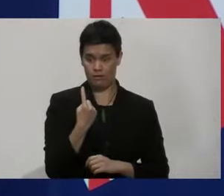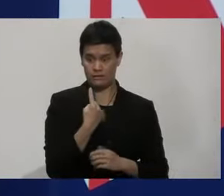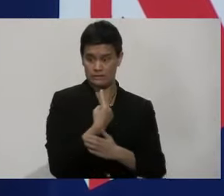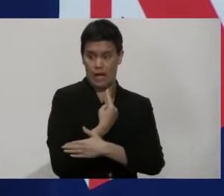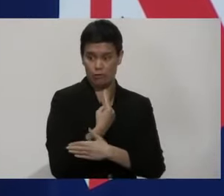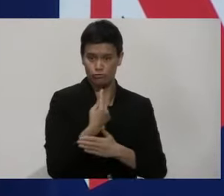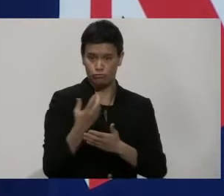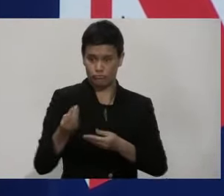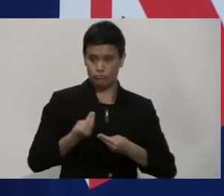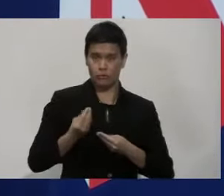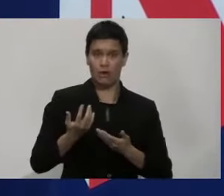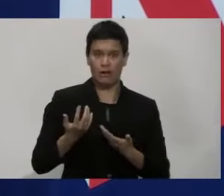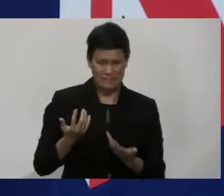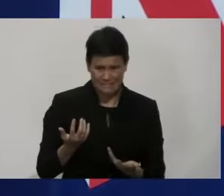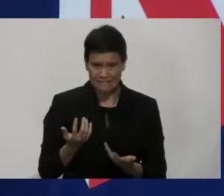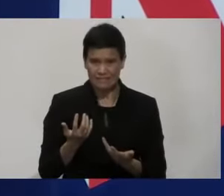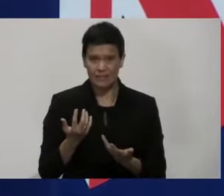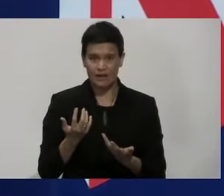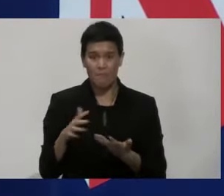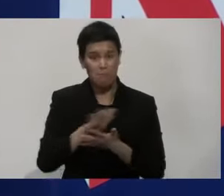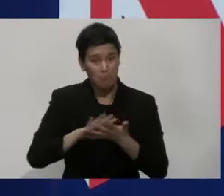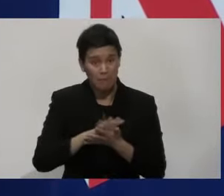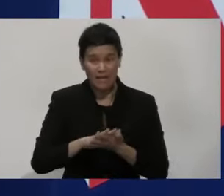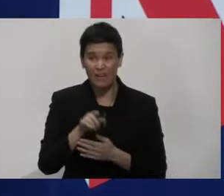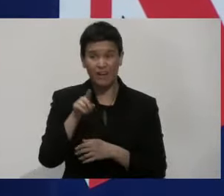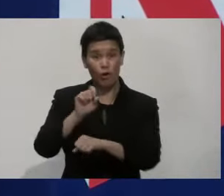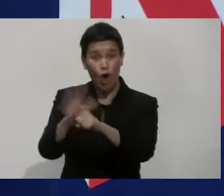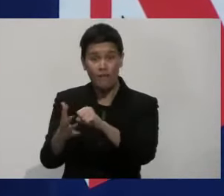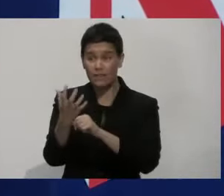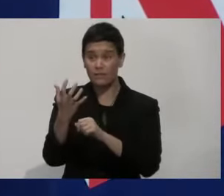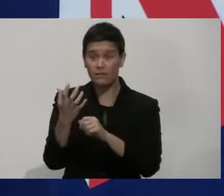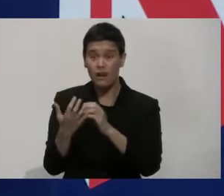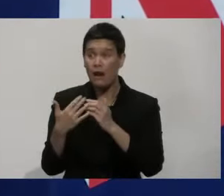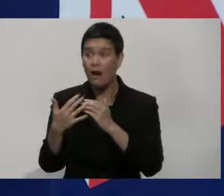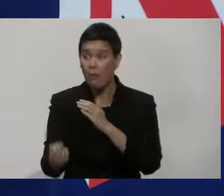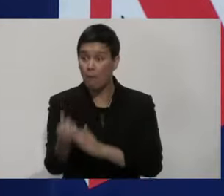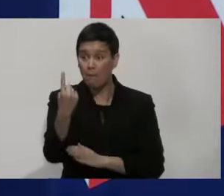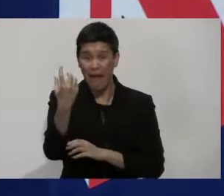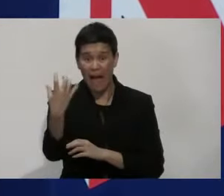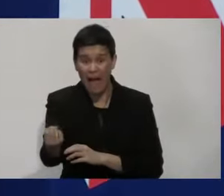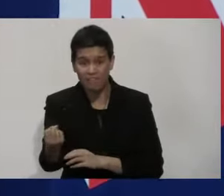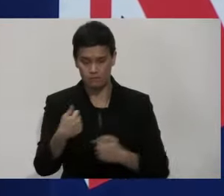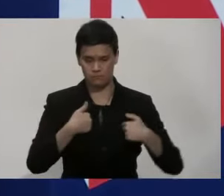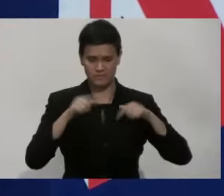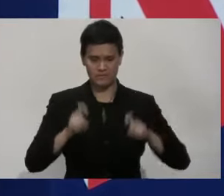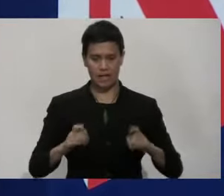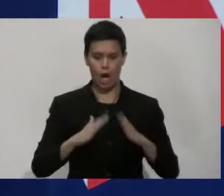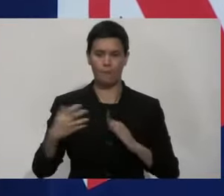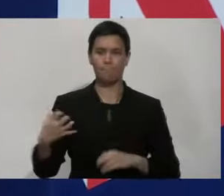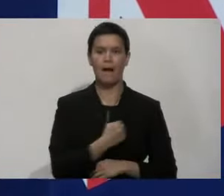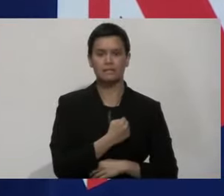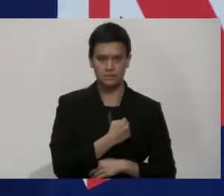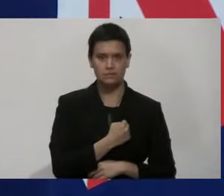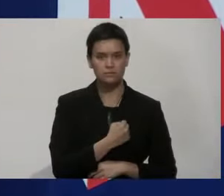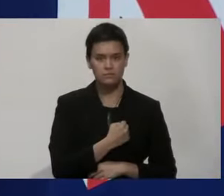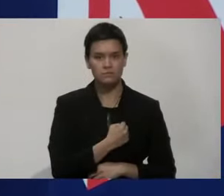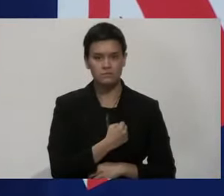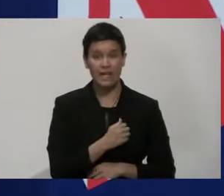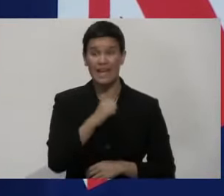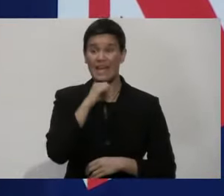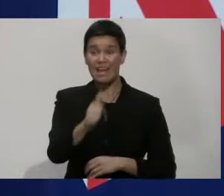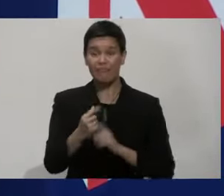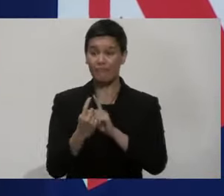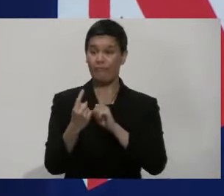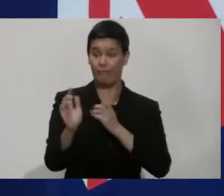have to stay home if you've remembered those rules. If you haven't, that's a period of isolation. Reminding Megan Woods to be. I'll be reminding